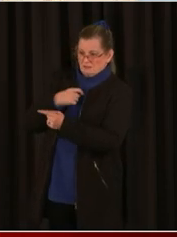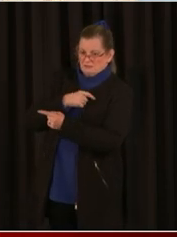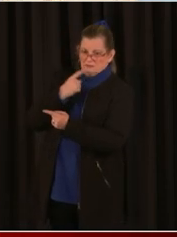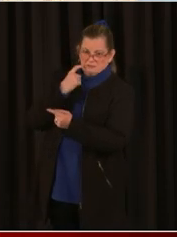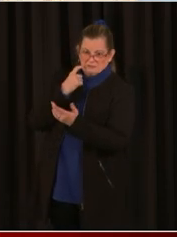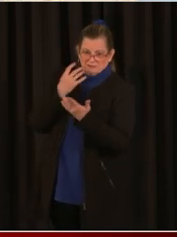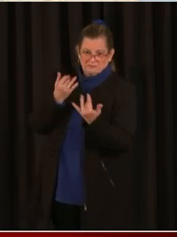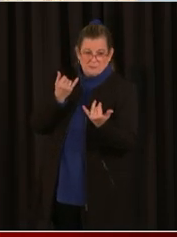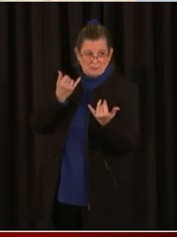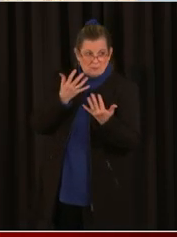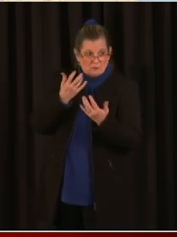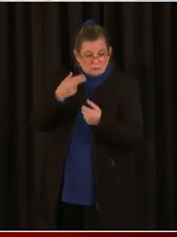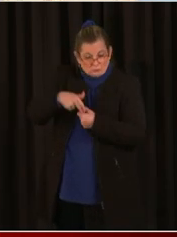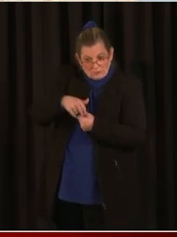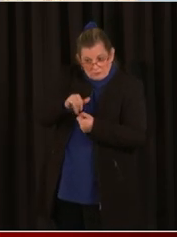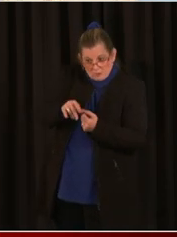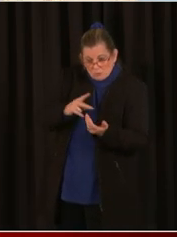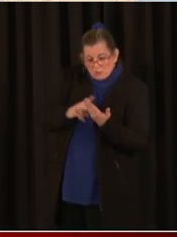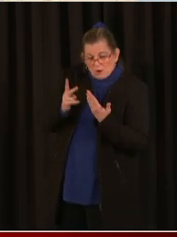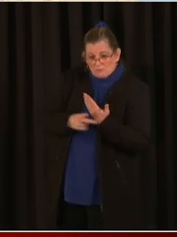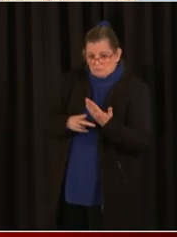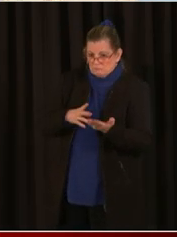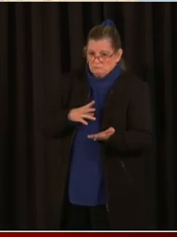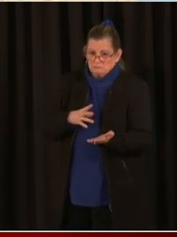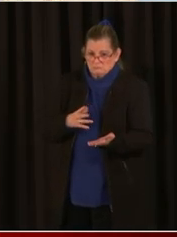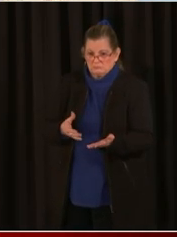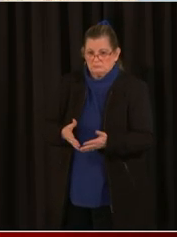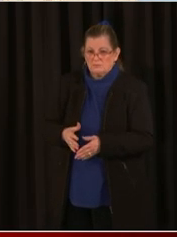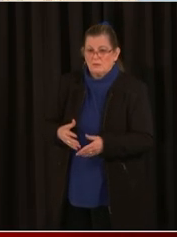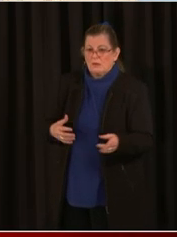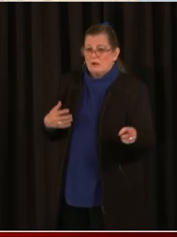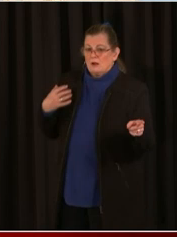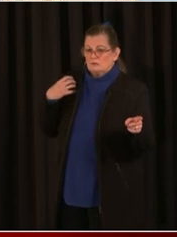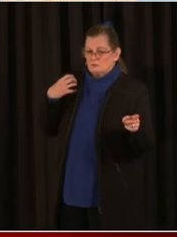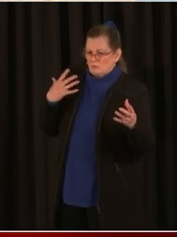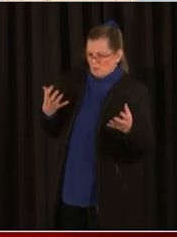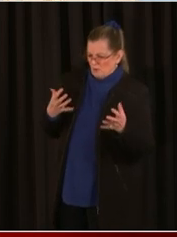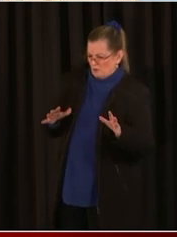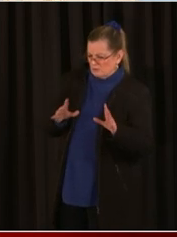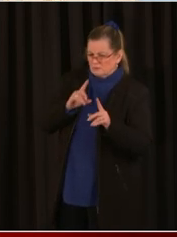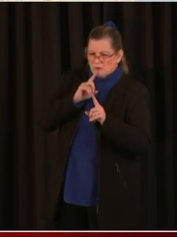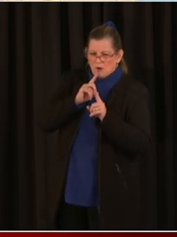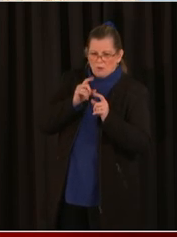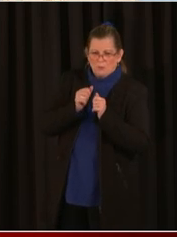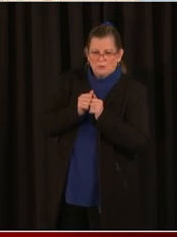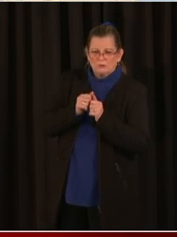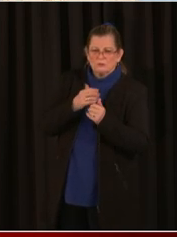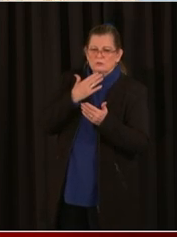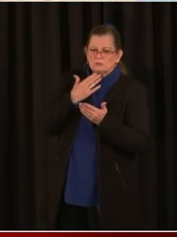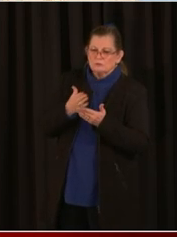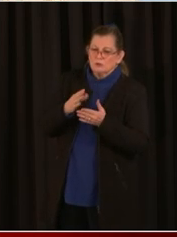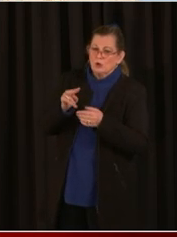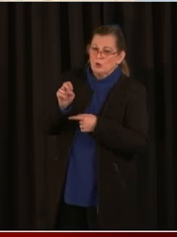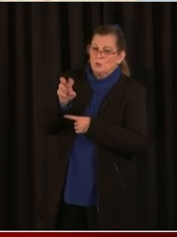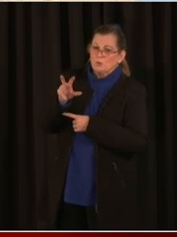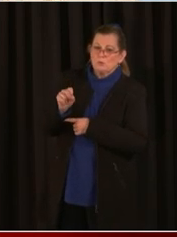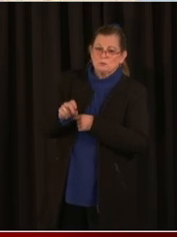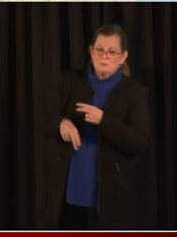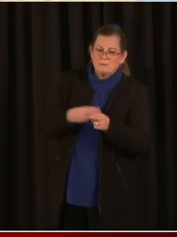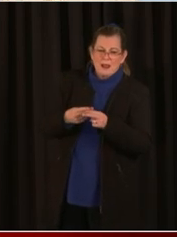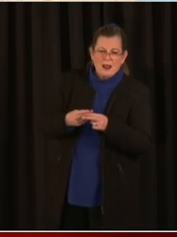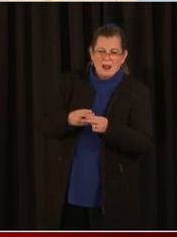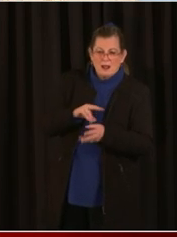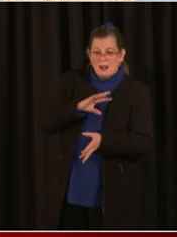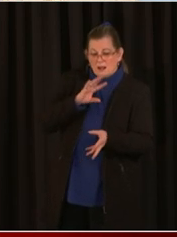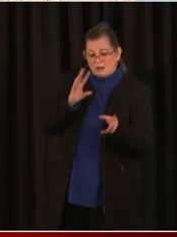in participating in that program. The chairman has already talked about the good news related to our